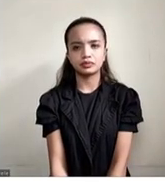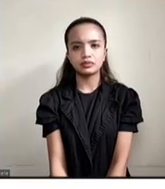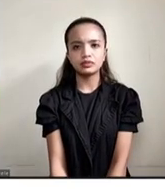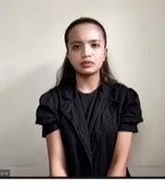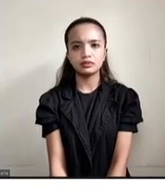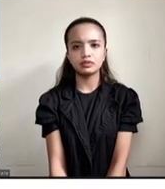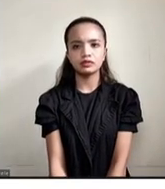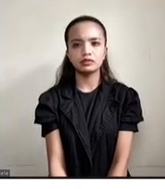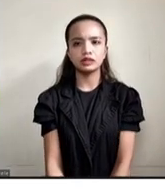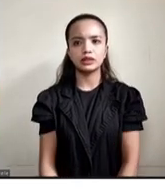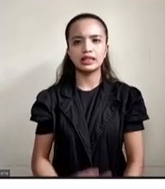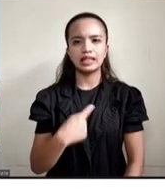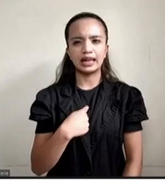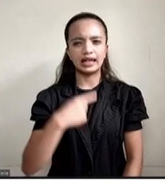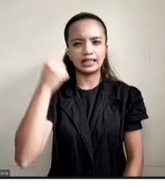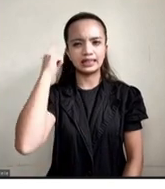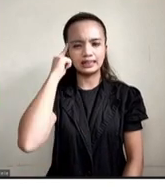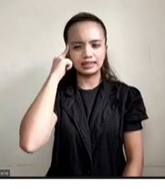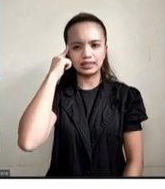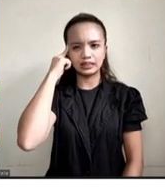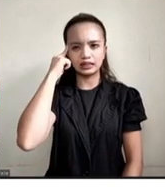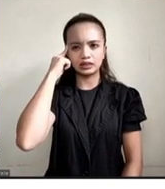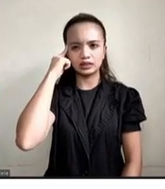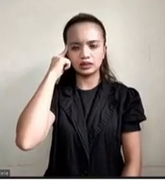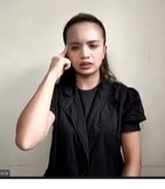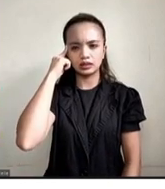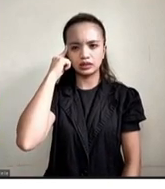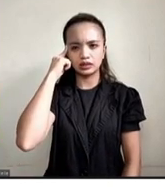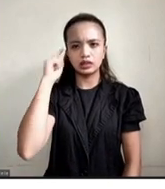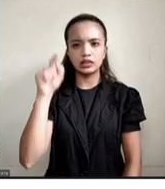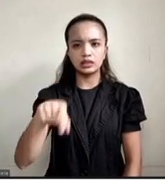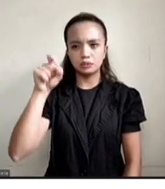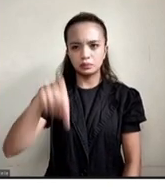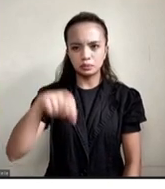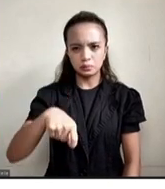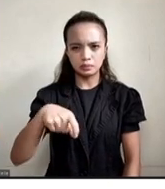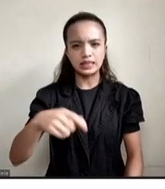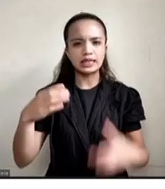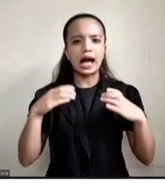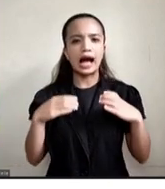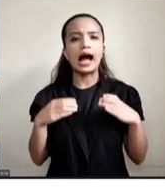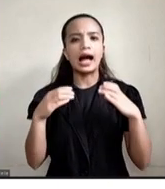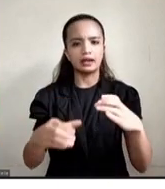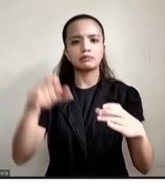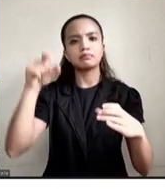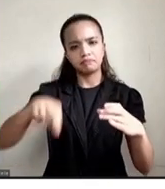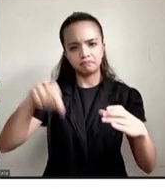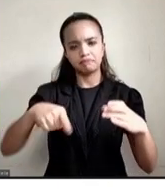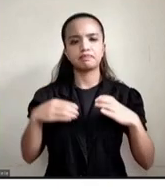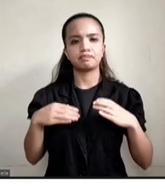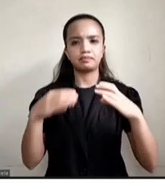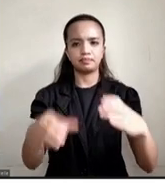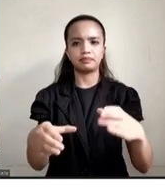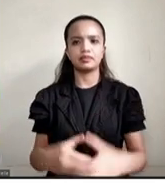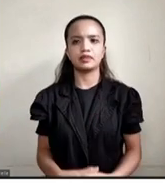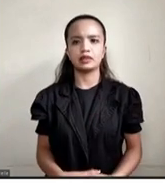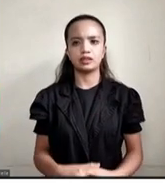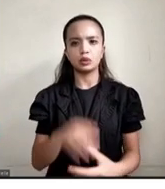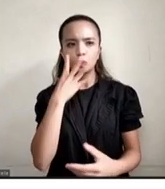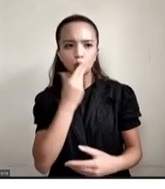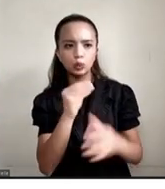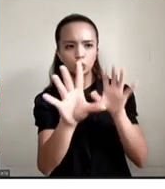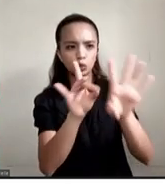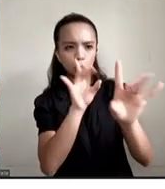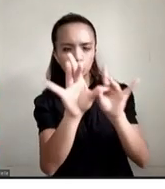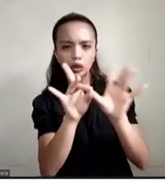I guess they really need to get that commitment dun sa mga pinagpipilian nila na,